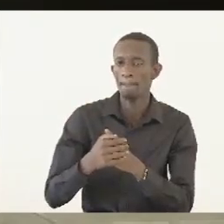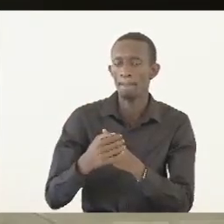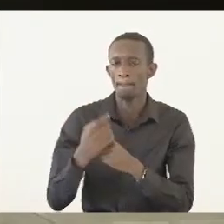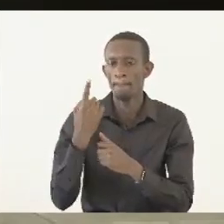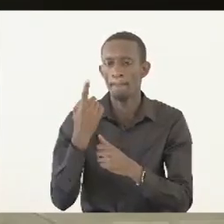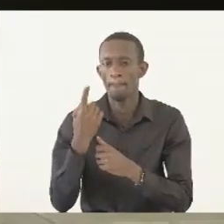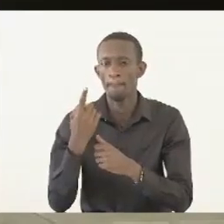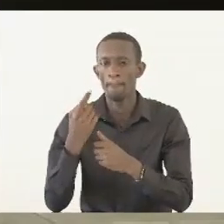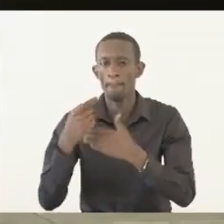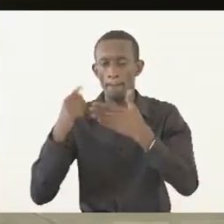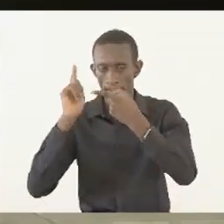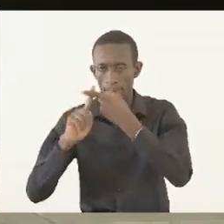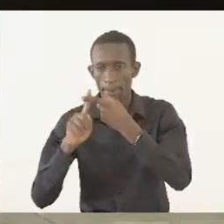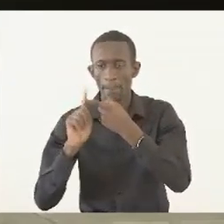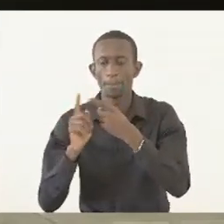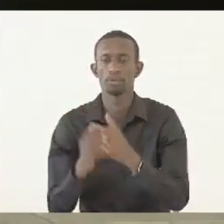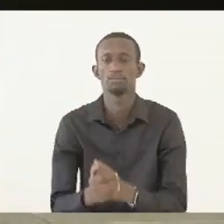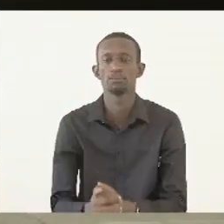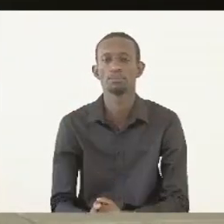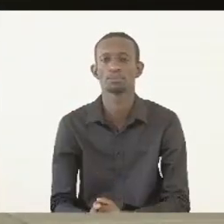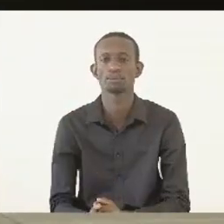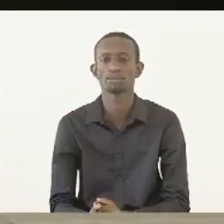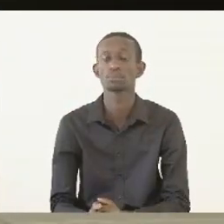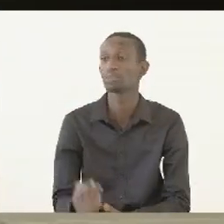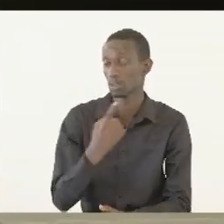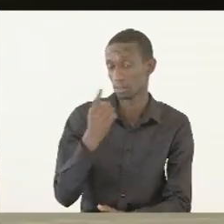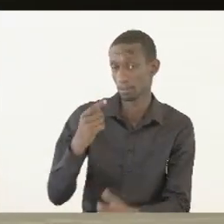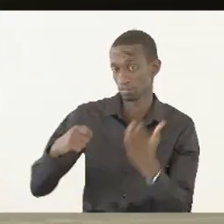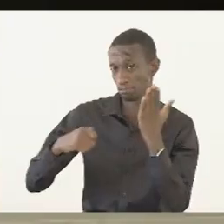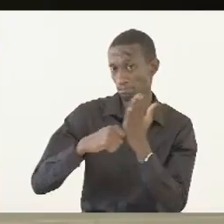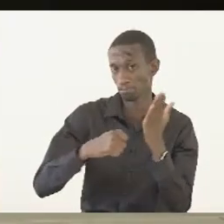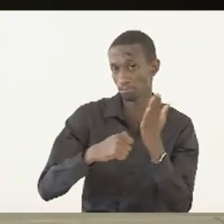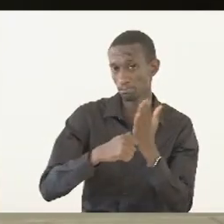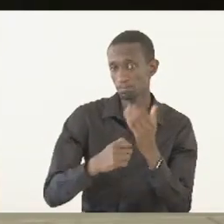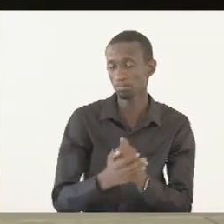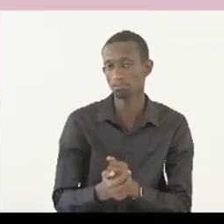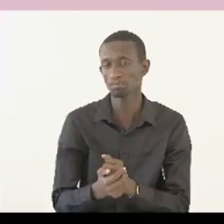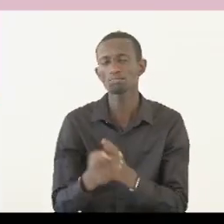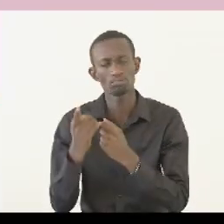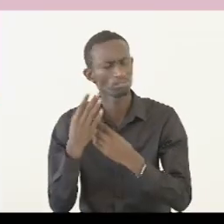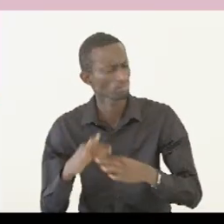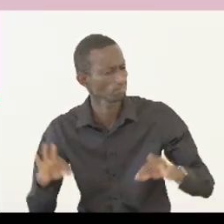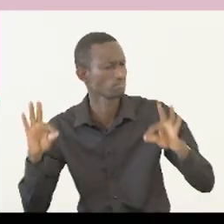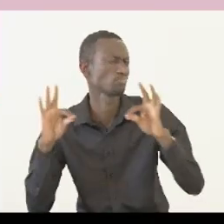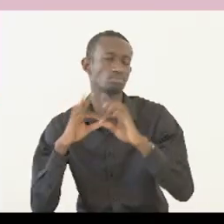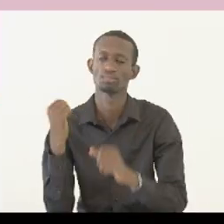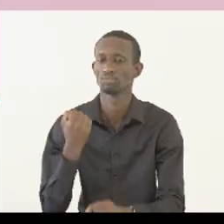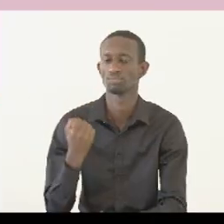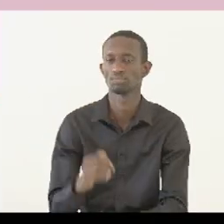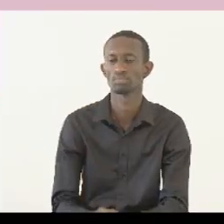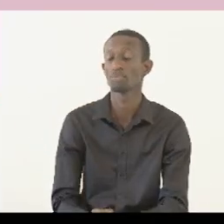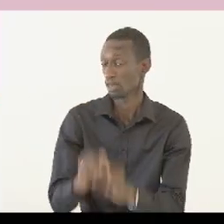1 positive. And these charges, they are very important when we